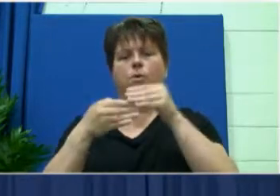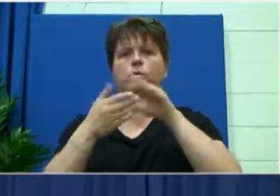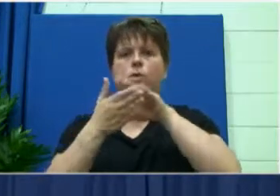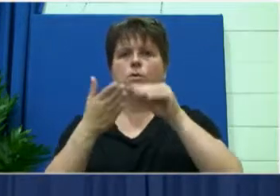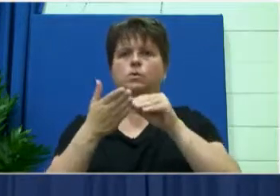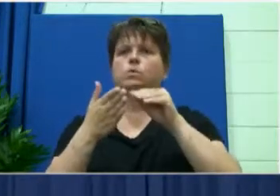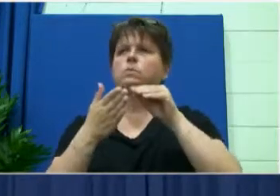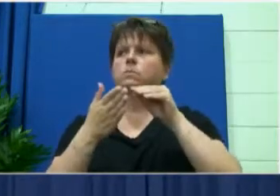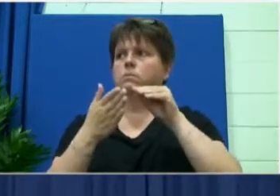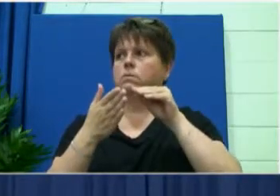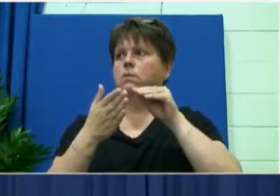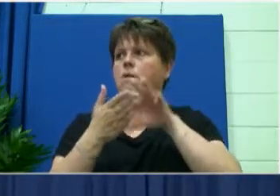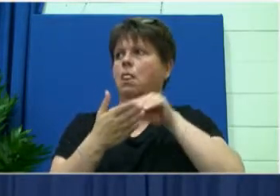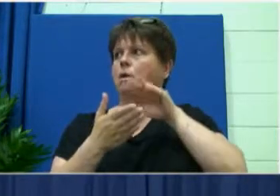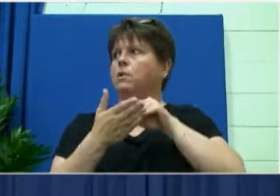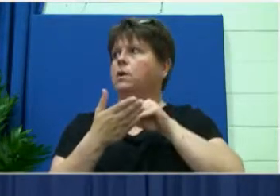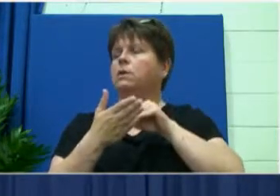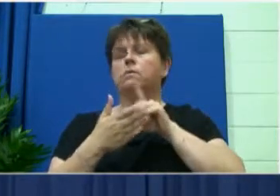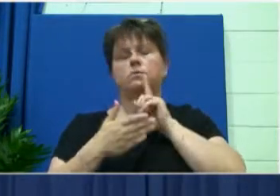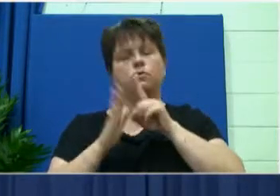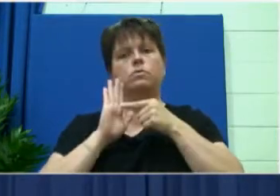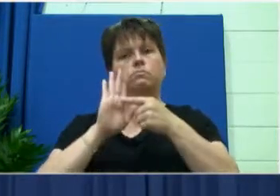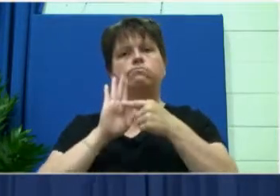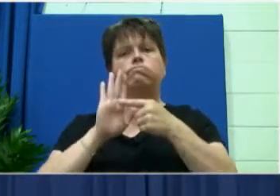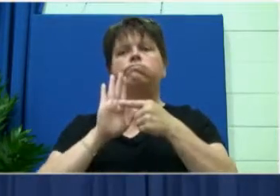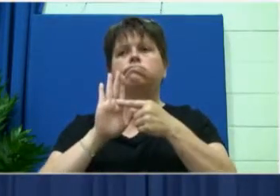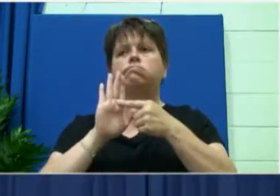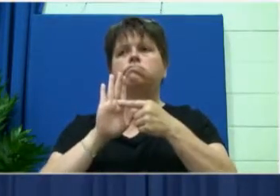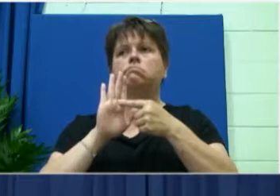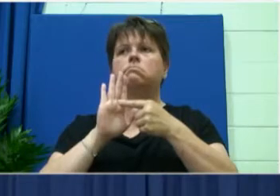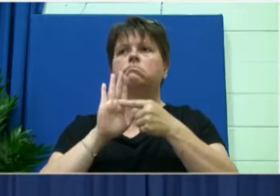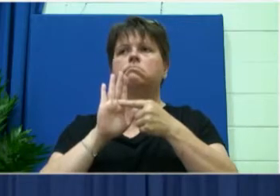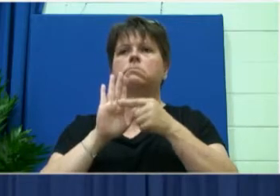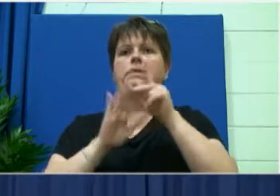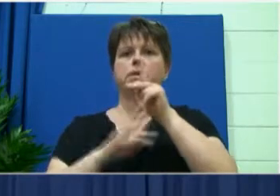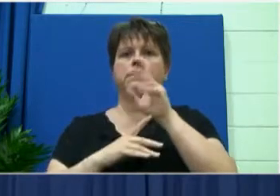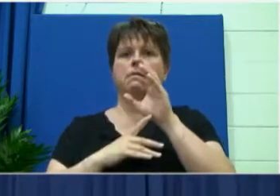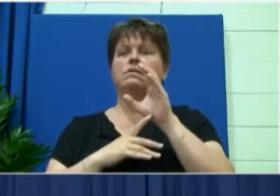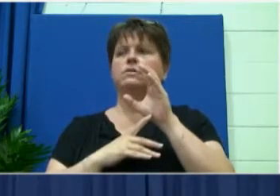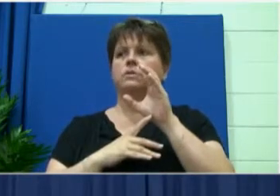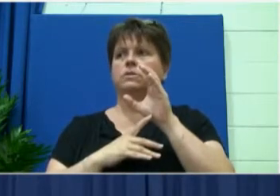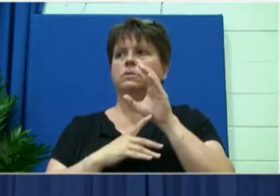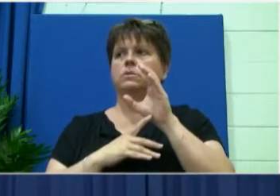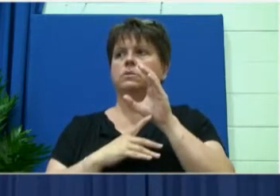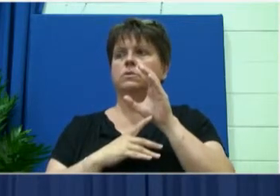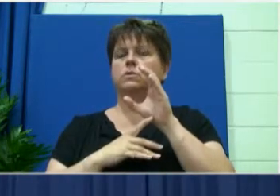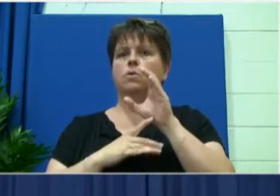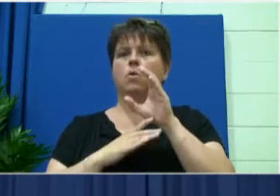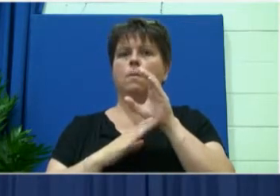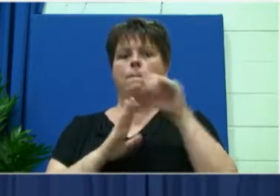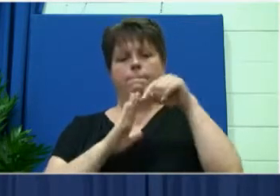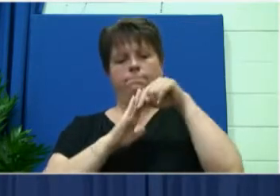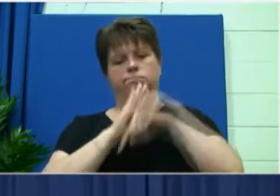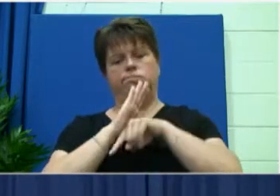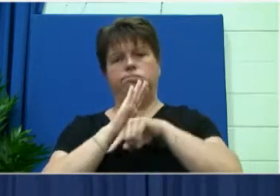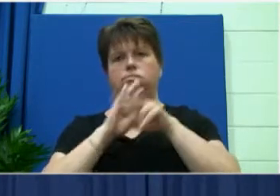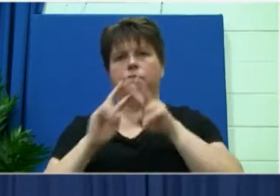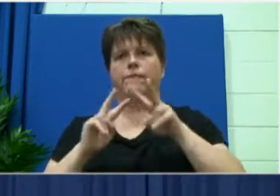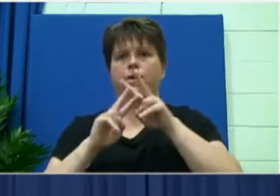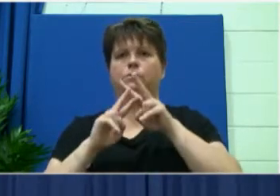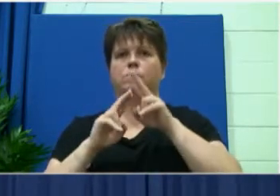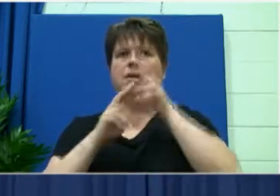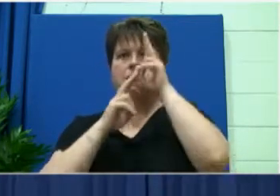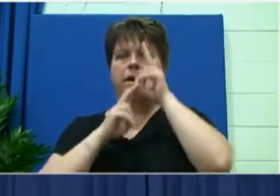learning. Professor Bodum truly exhibits Kaskaskia College's core values of